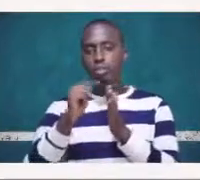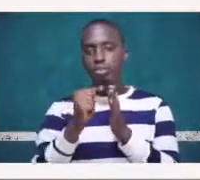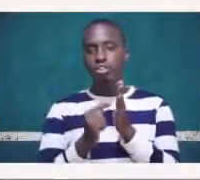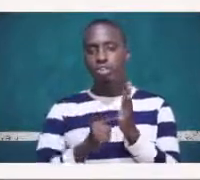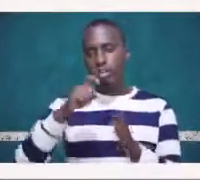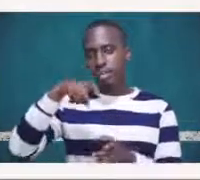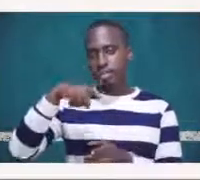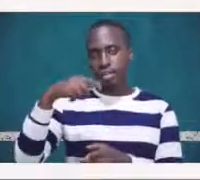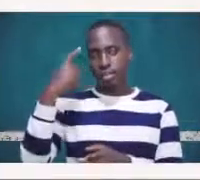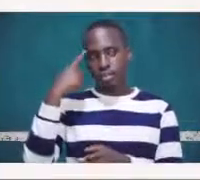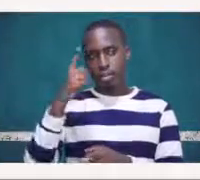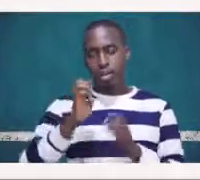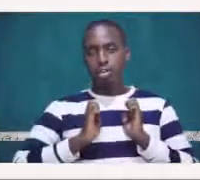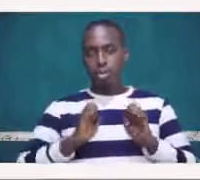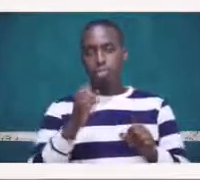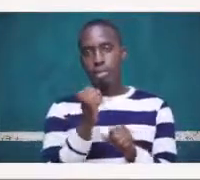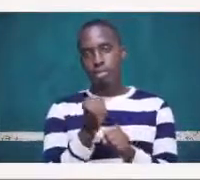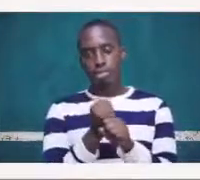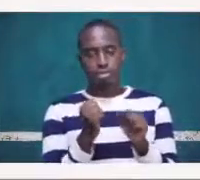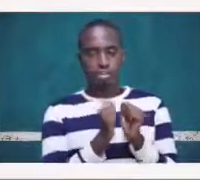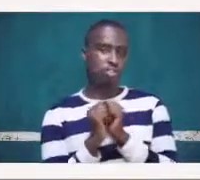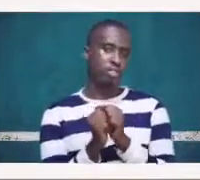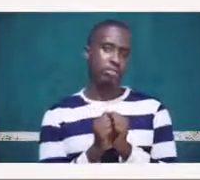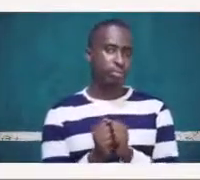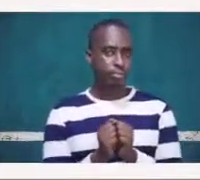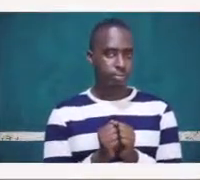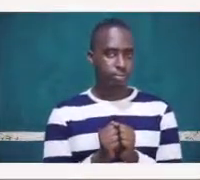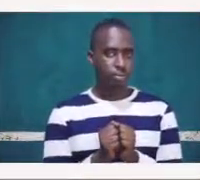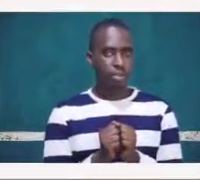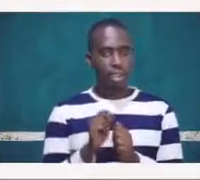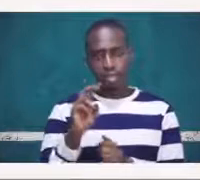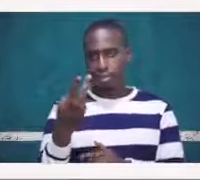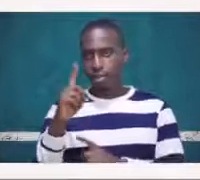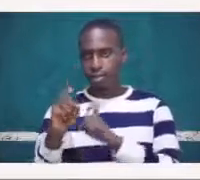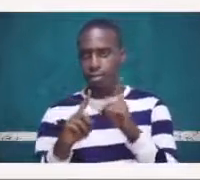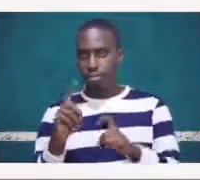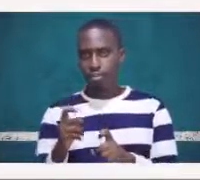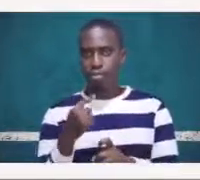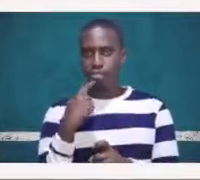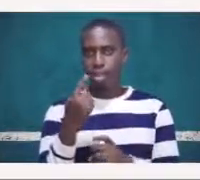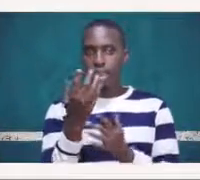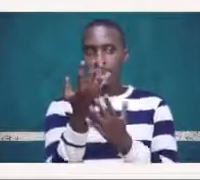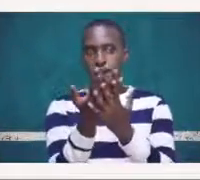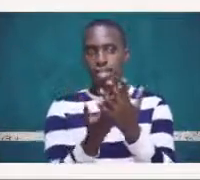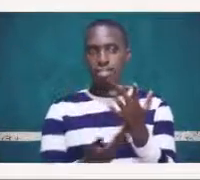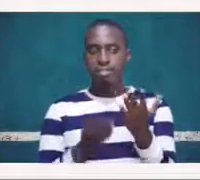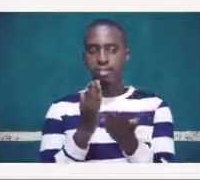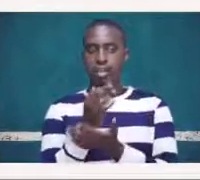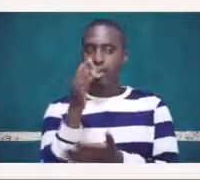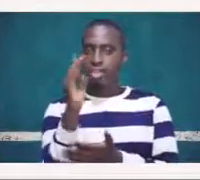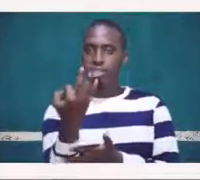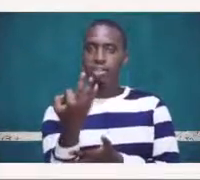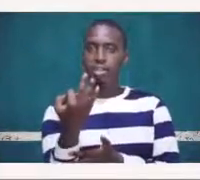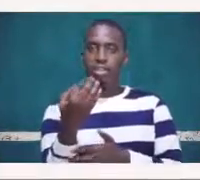conditions necessary for economic integration? The second question, list at least 3